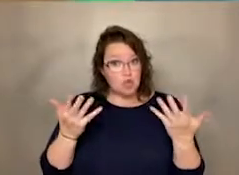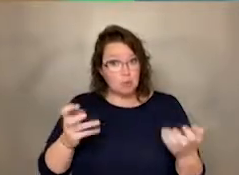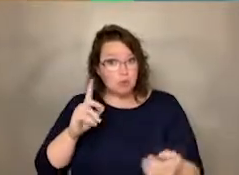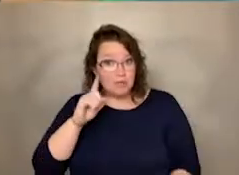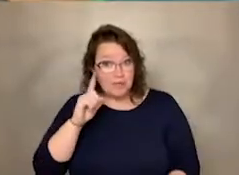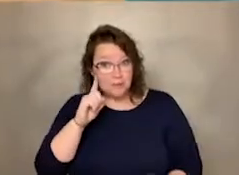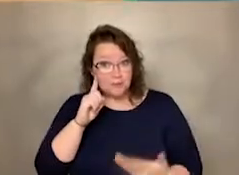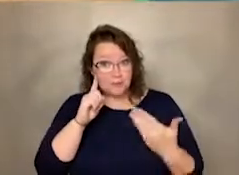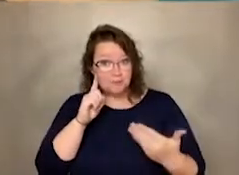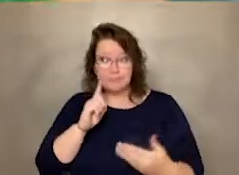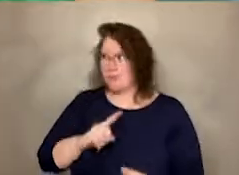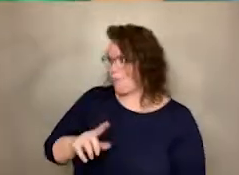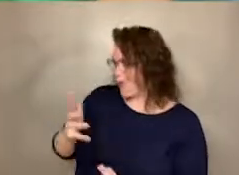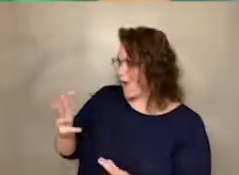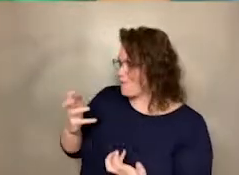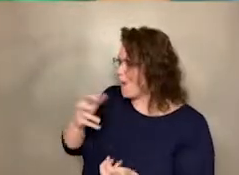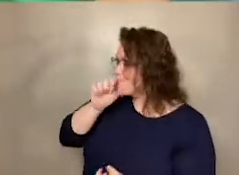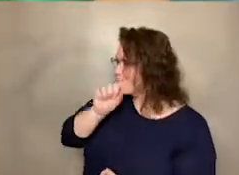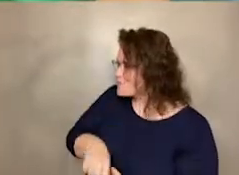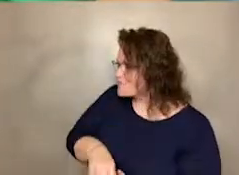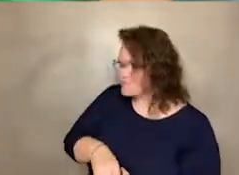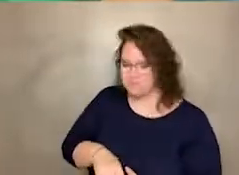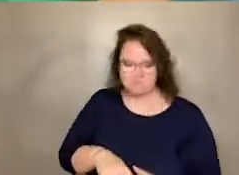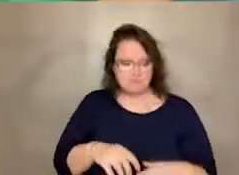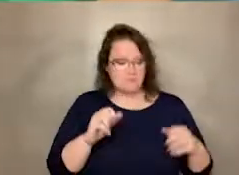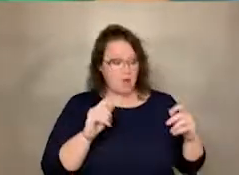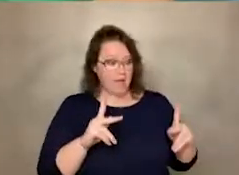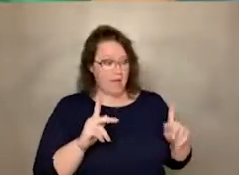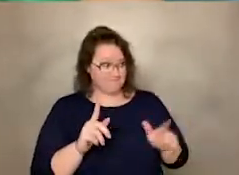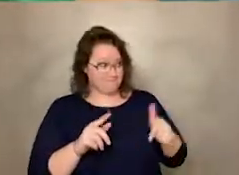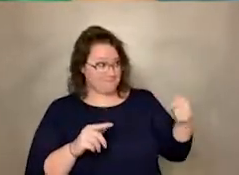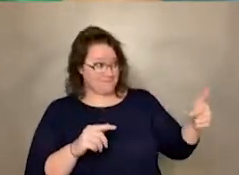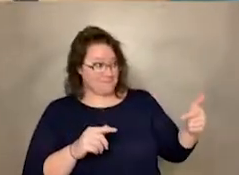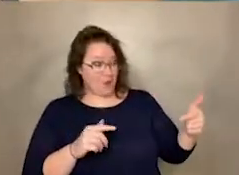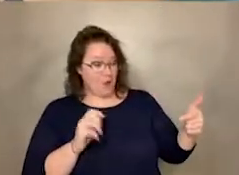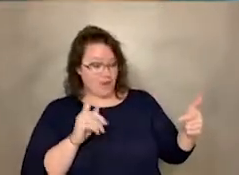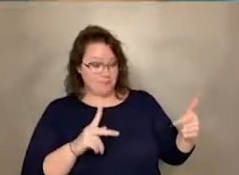I would love to hear it. All right, and I'm going to get you to do this next, okay?